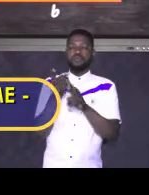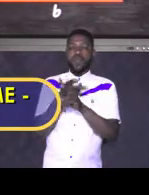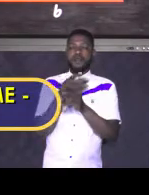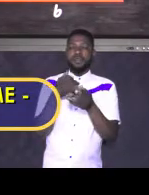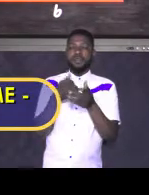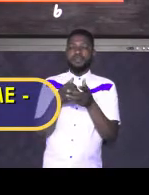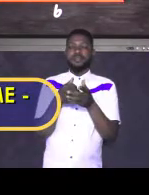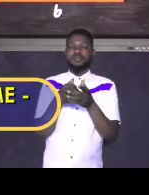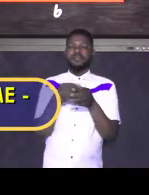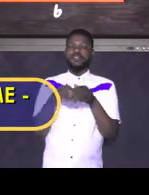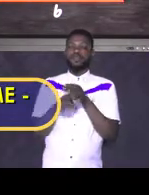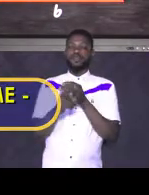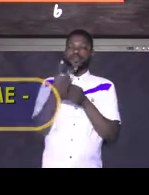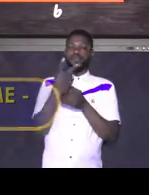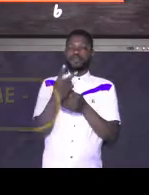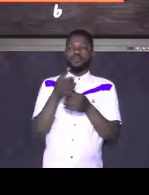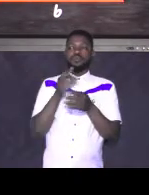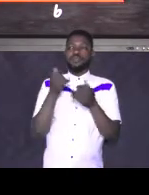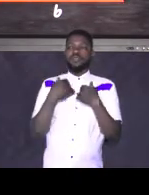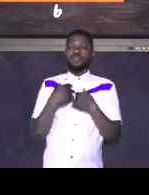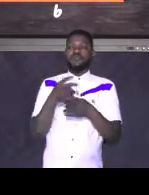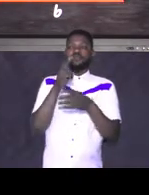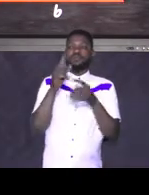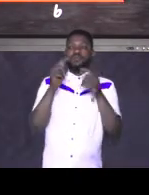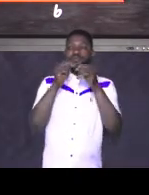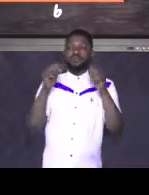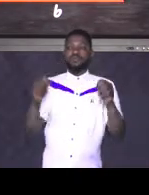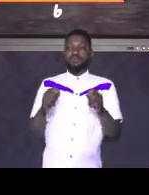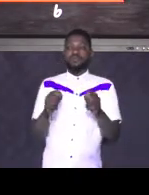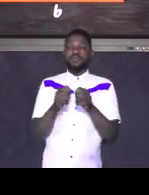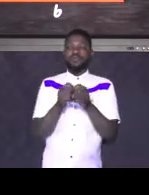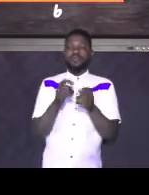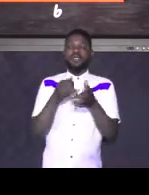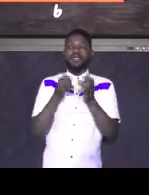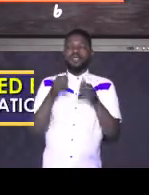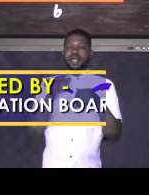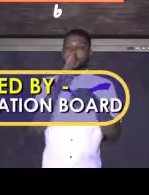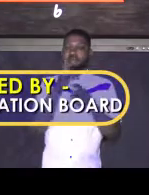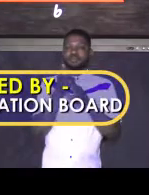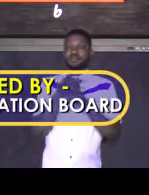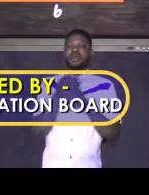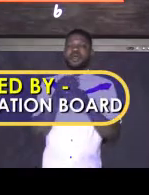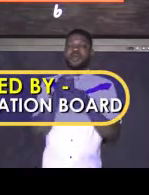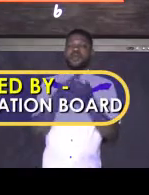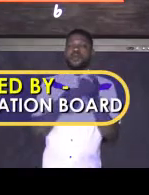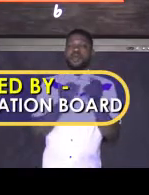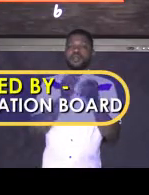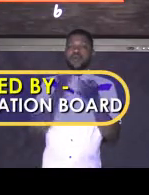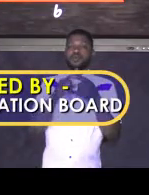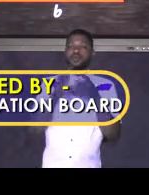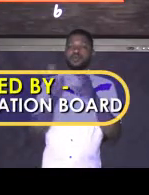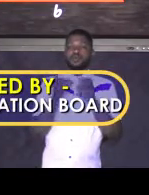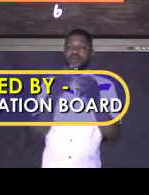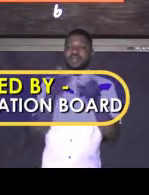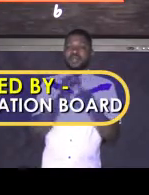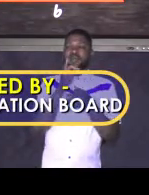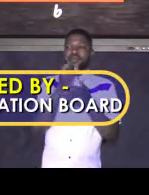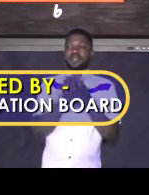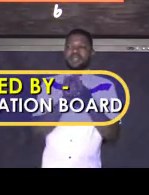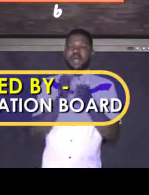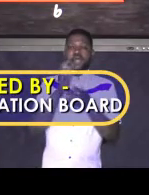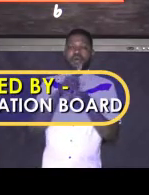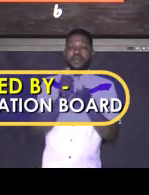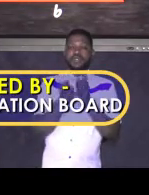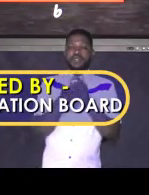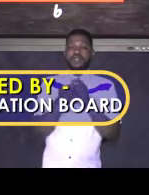this trapezium into two. So now I have two trapezoids that has been duplicated. Now what I'm going to do now is that I